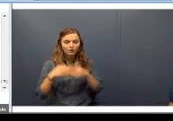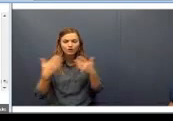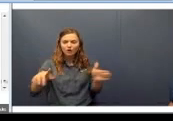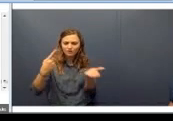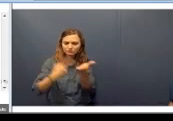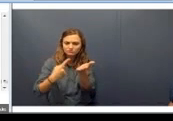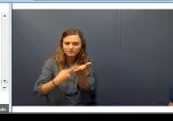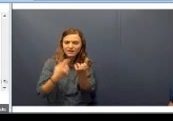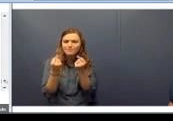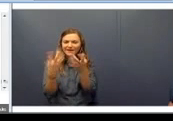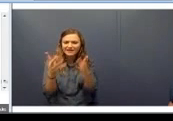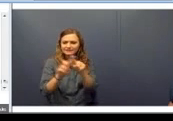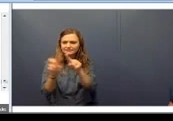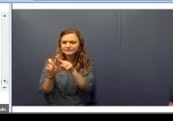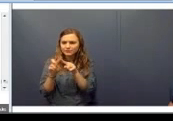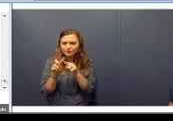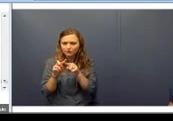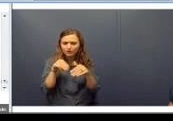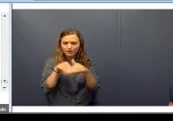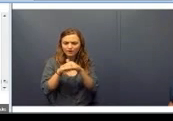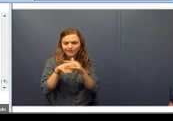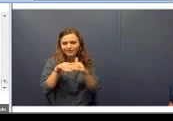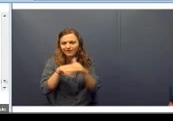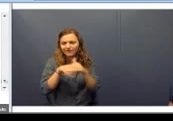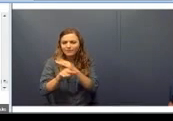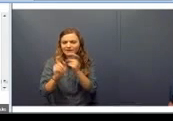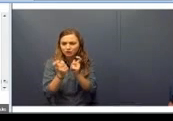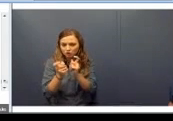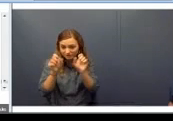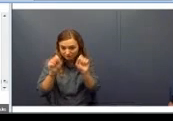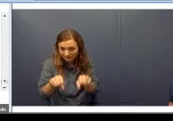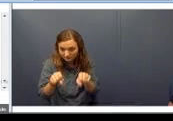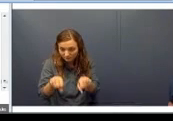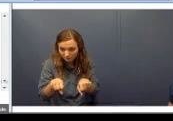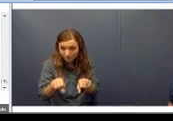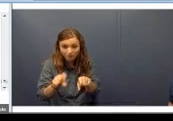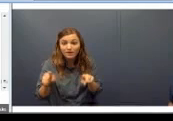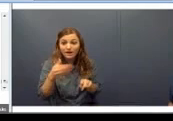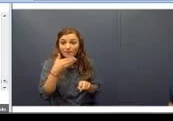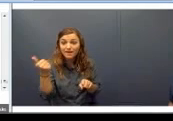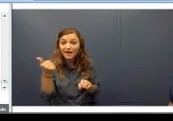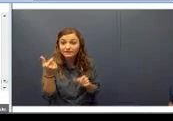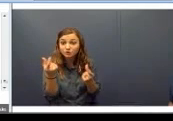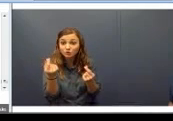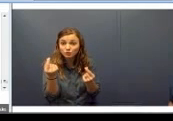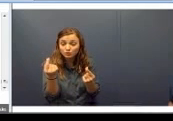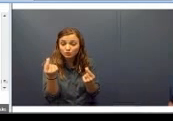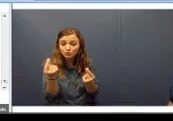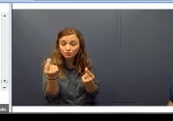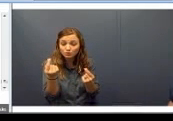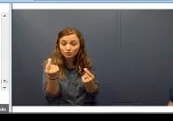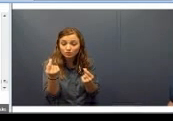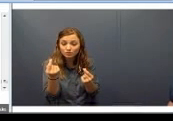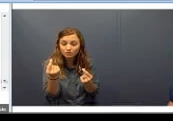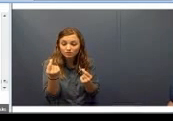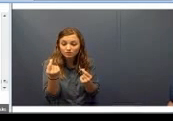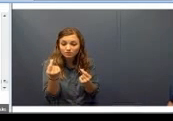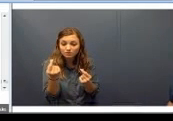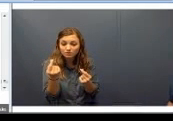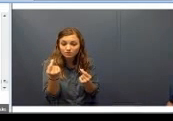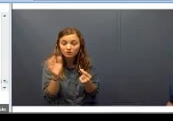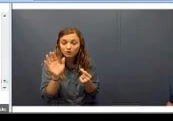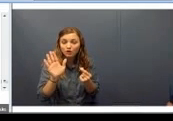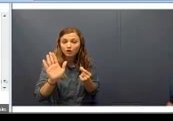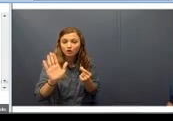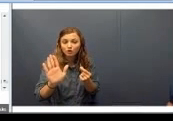We've talked about a number of different accommodations that are possible. The best thing to do is list in on